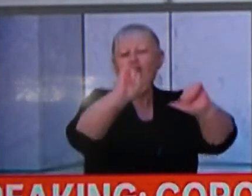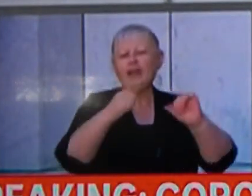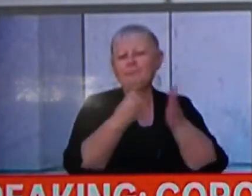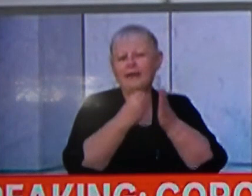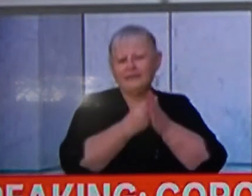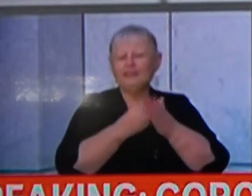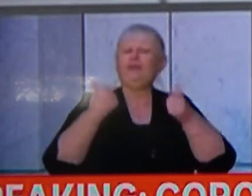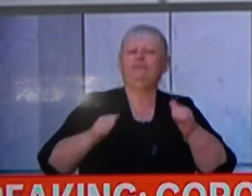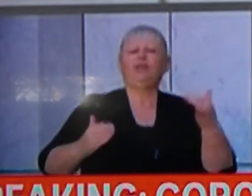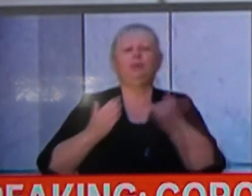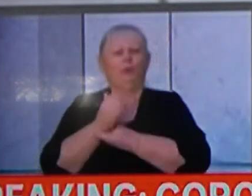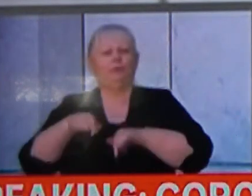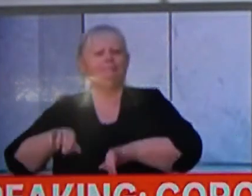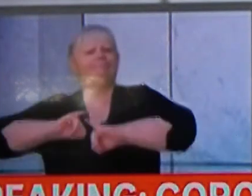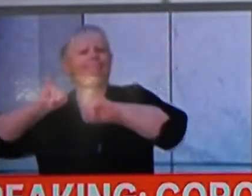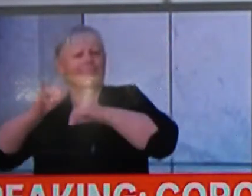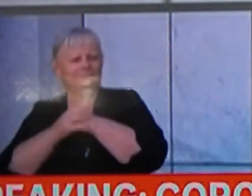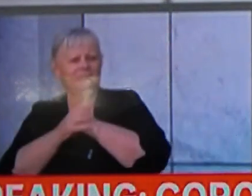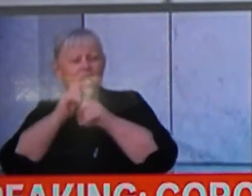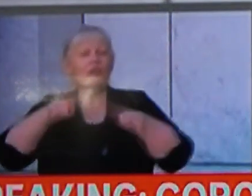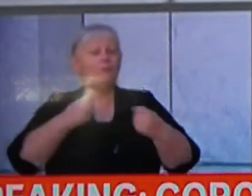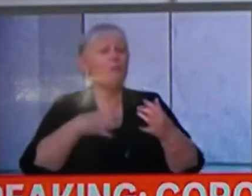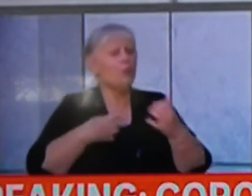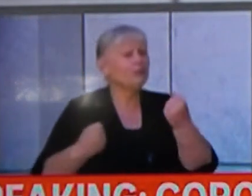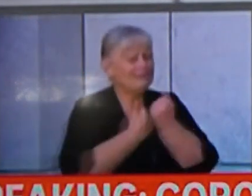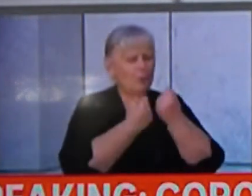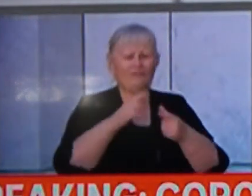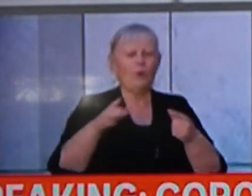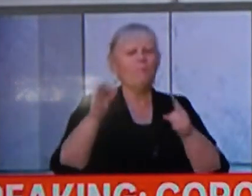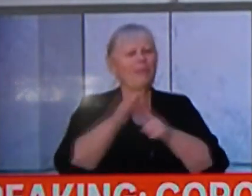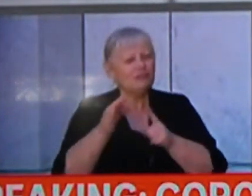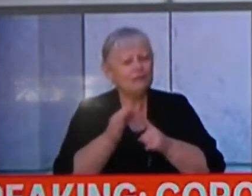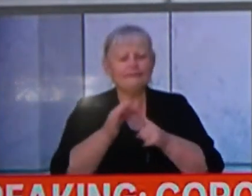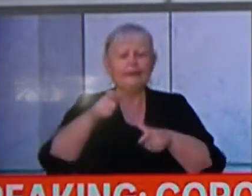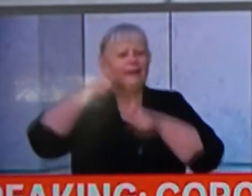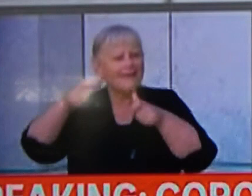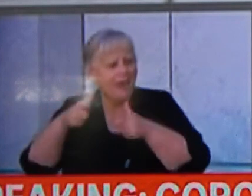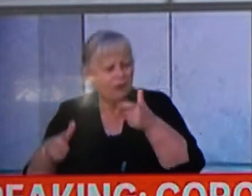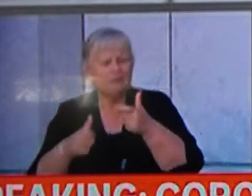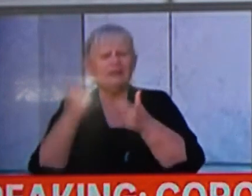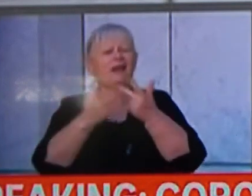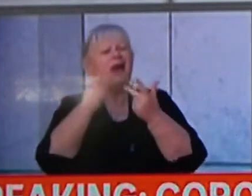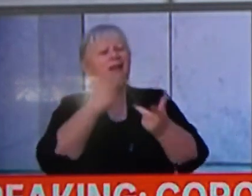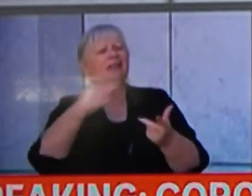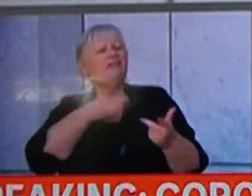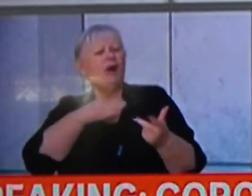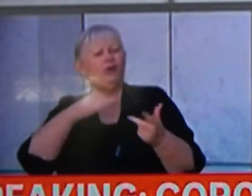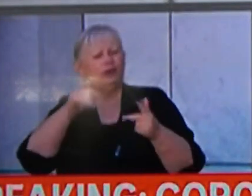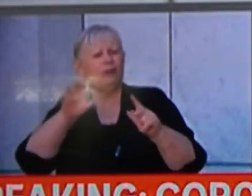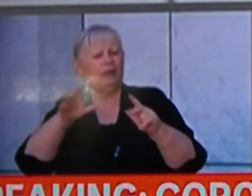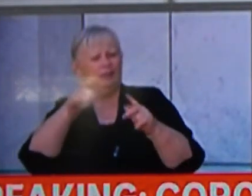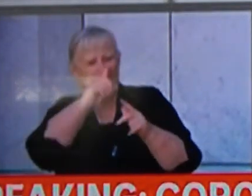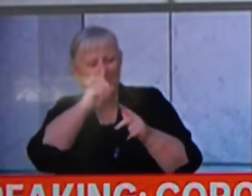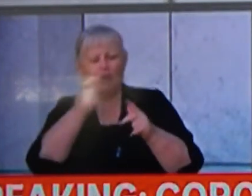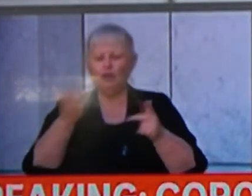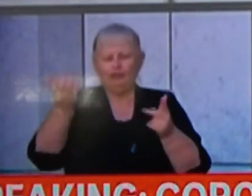this time of crisis. They will provide more support for pensioners and carers and the other most vulnerable groups who are